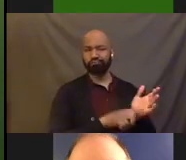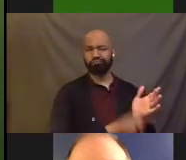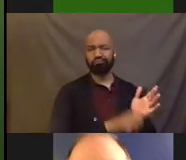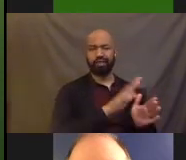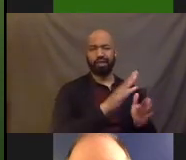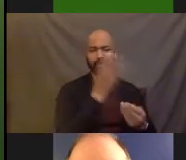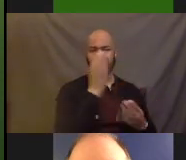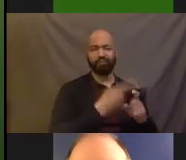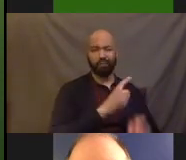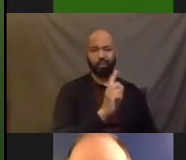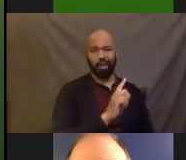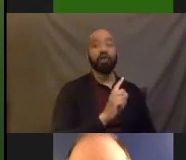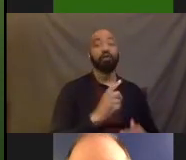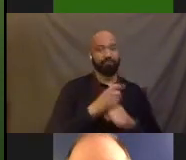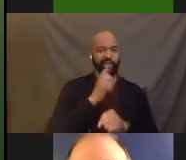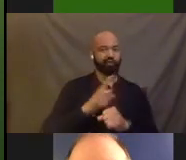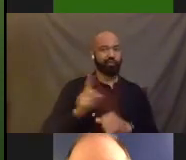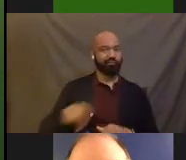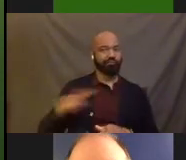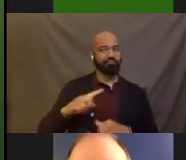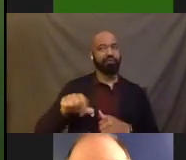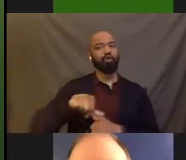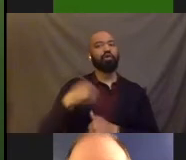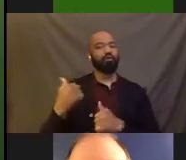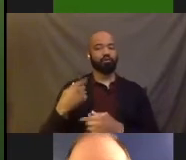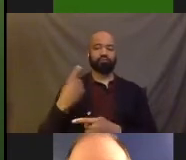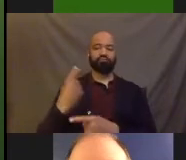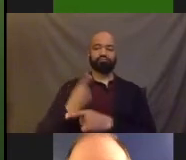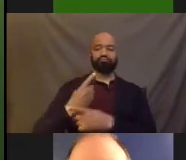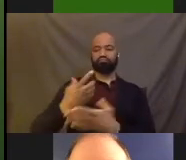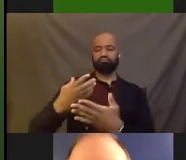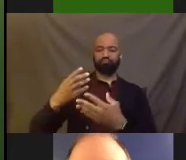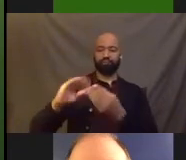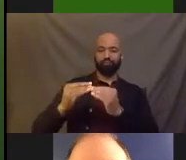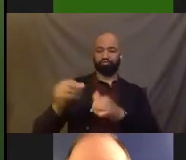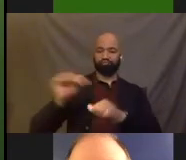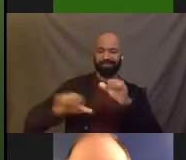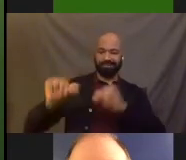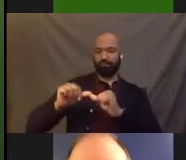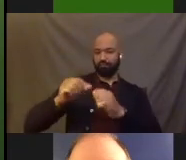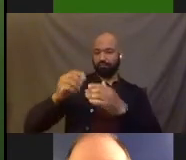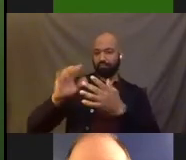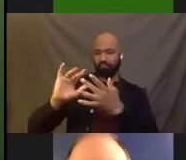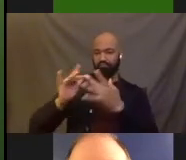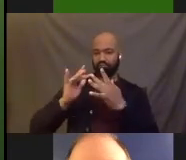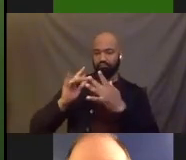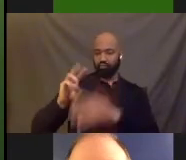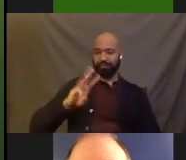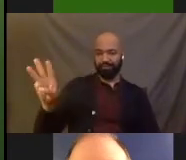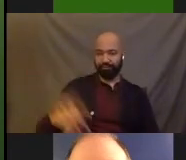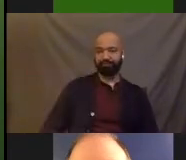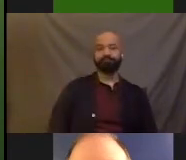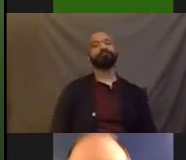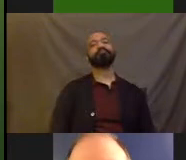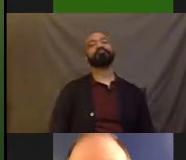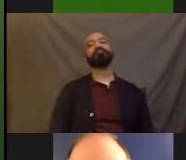Another question that does crop up. Oh, I'm sorry. I'm going to go back. I apologize. I wanted to just explain a few